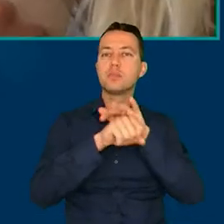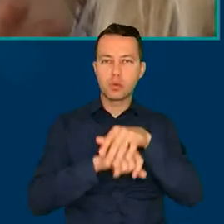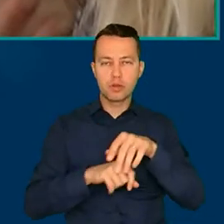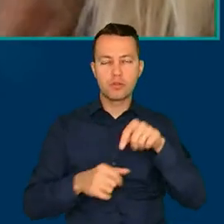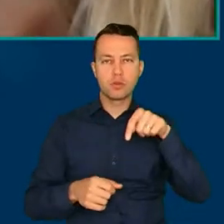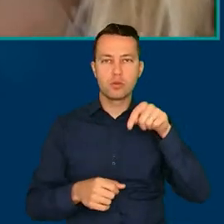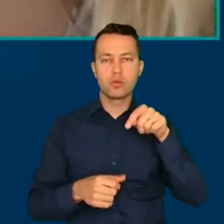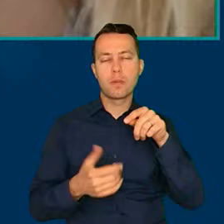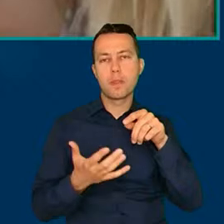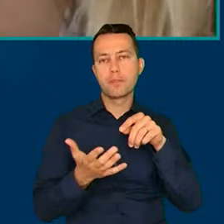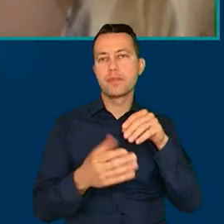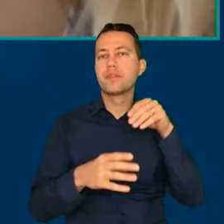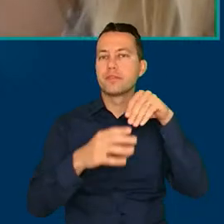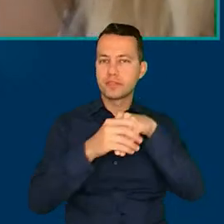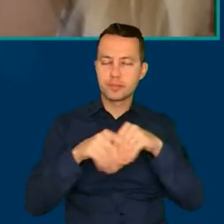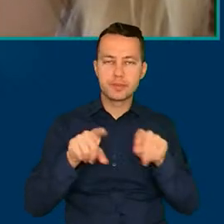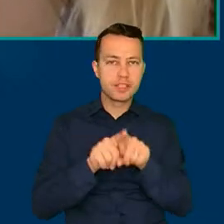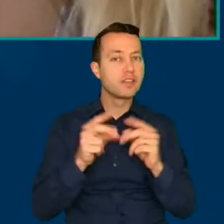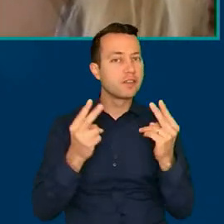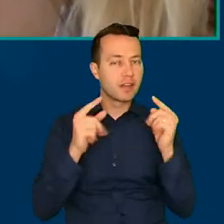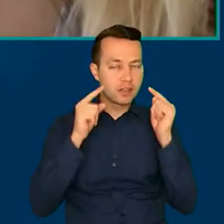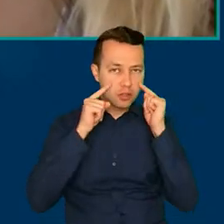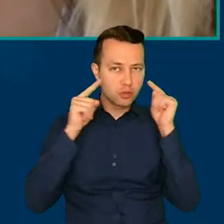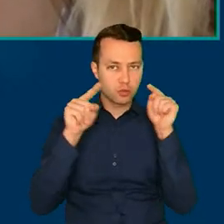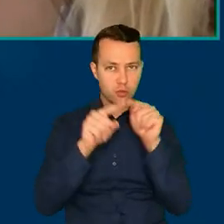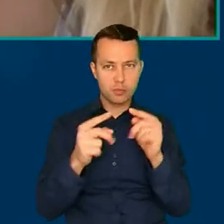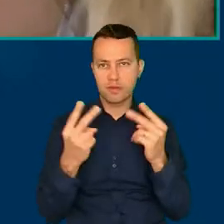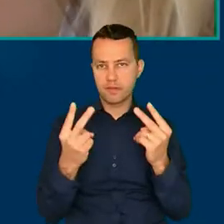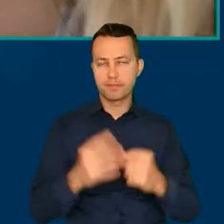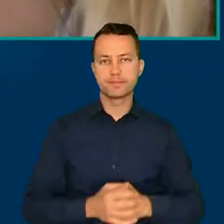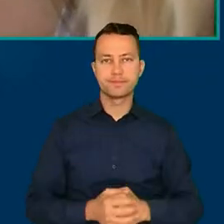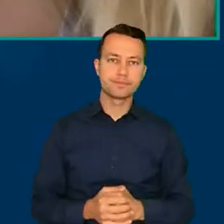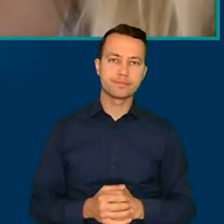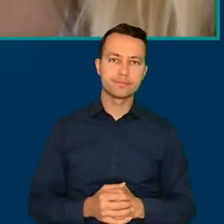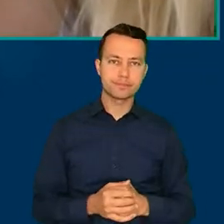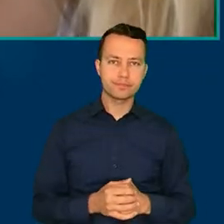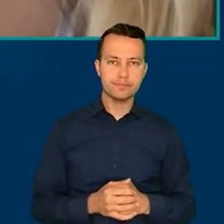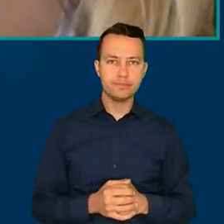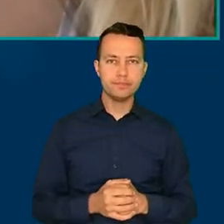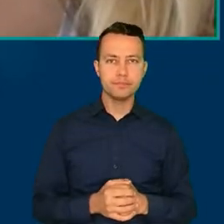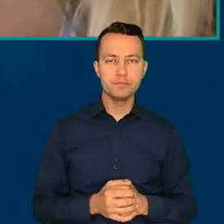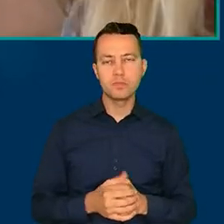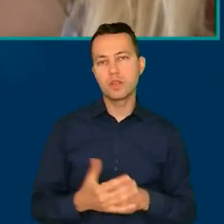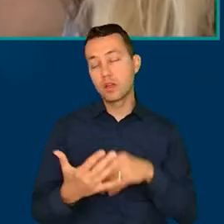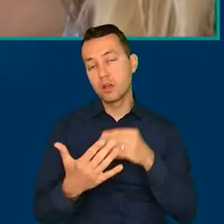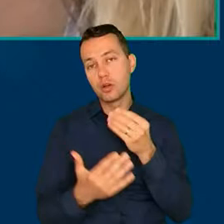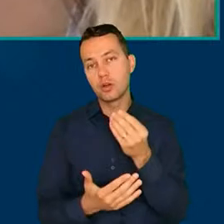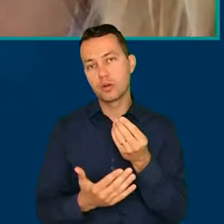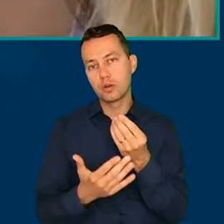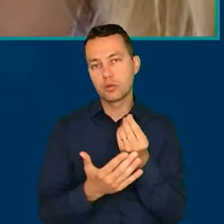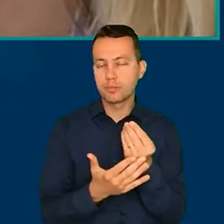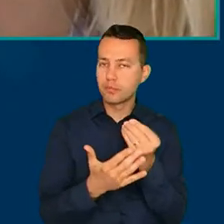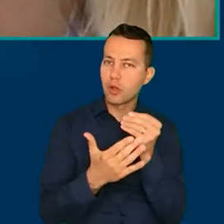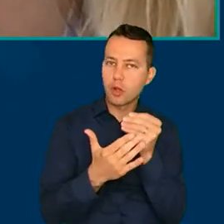financial sector, which is the sector I focus on specifically. It's been viewed as the risk, that is the